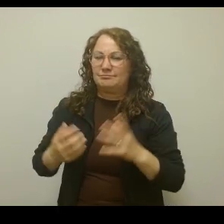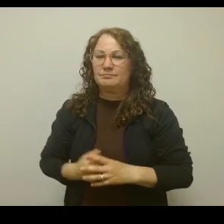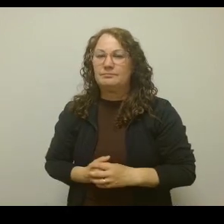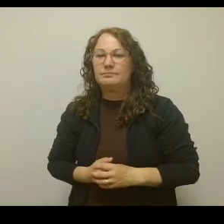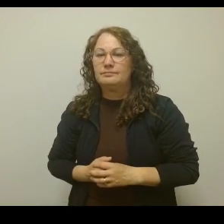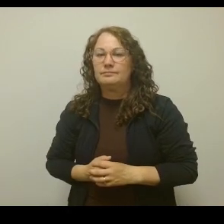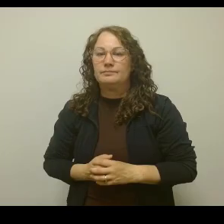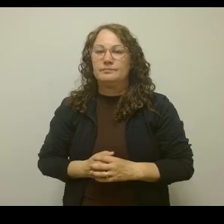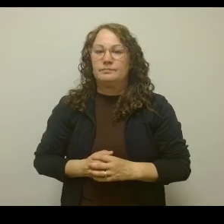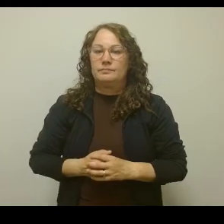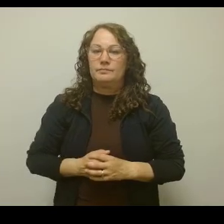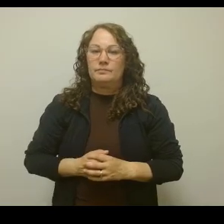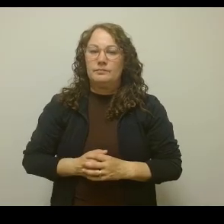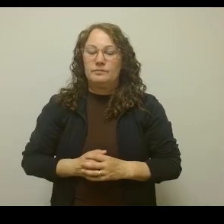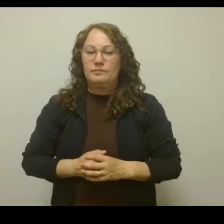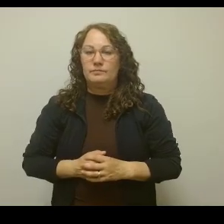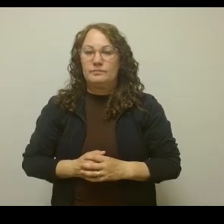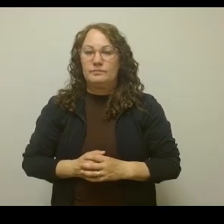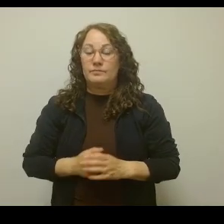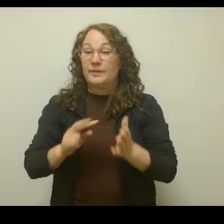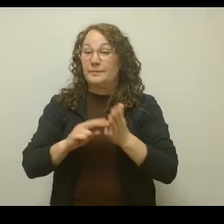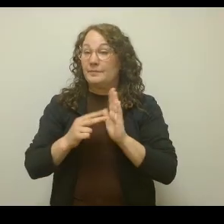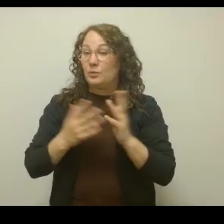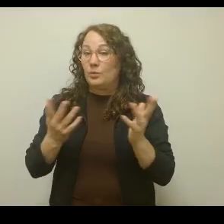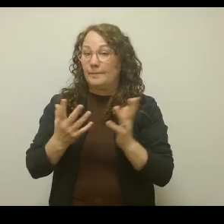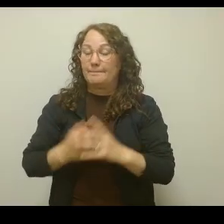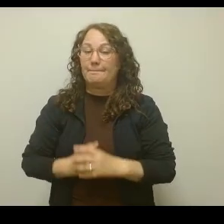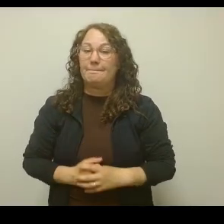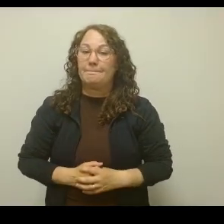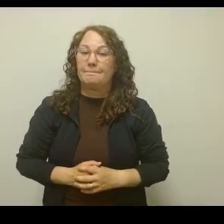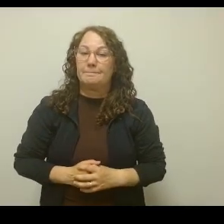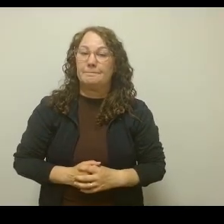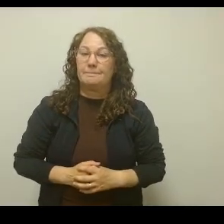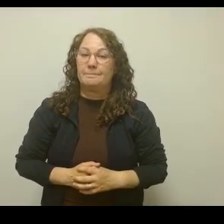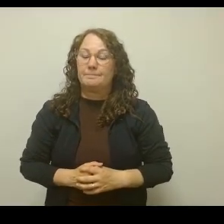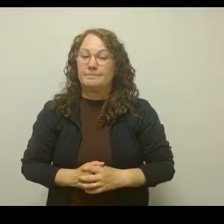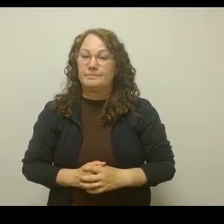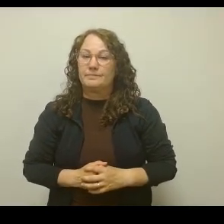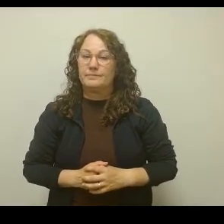Well, they mean that you are